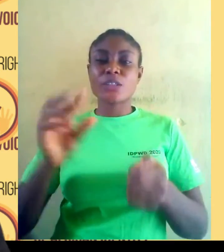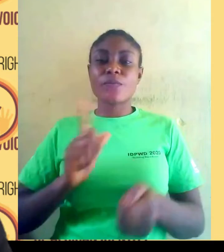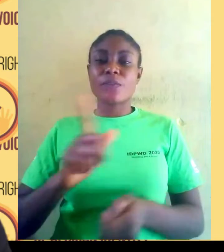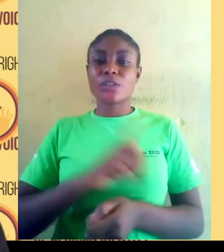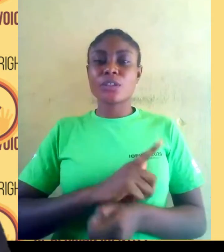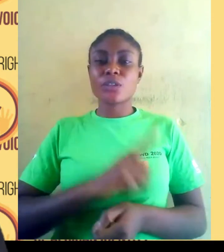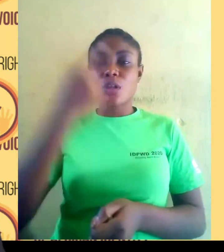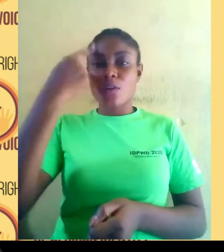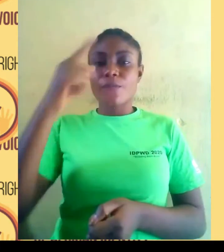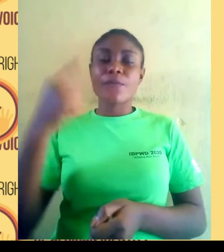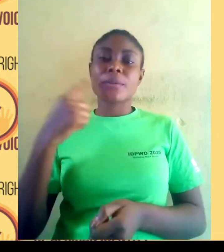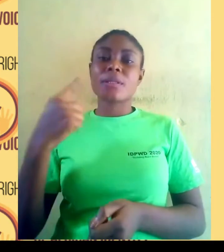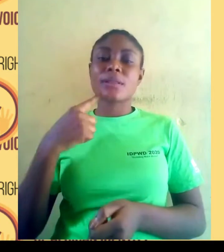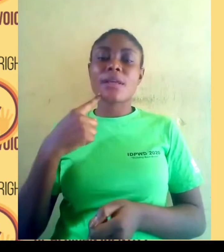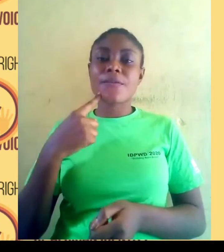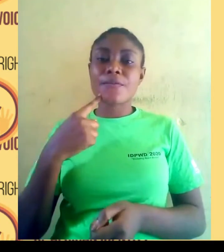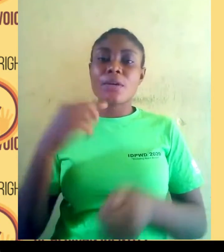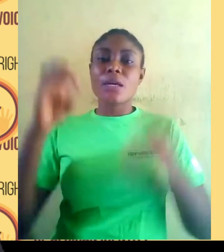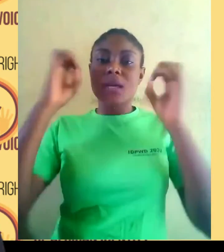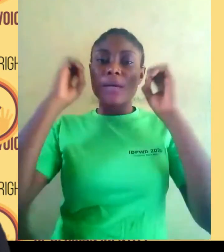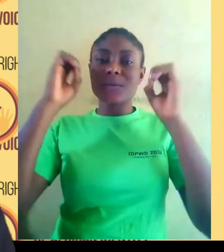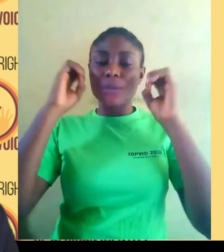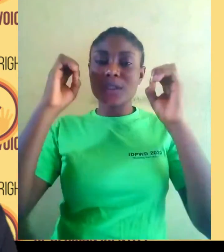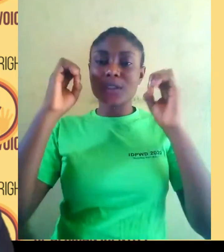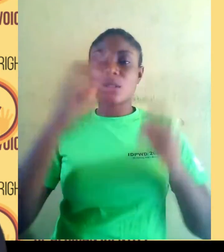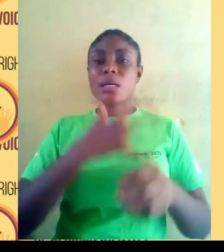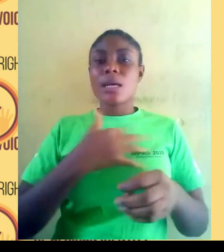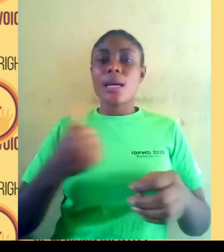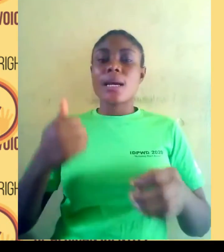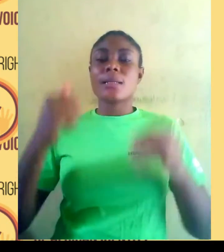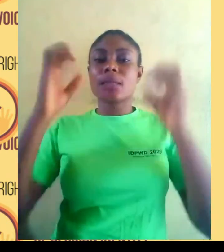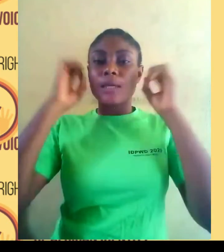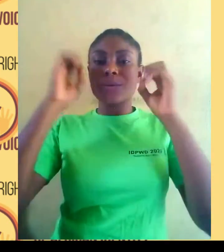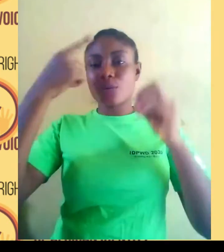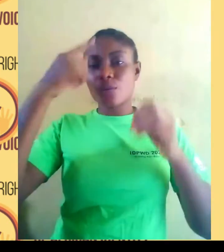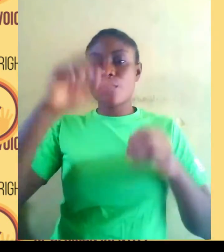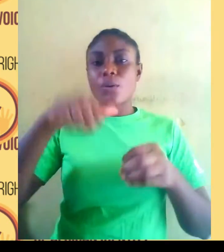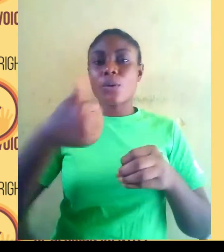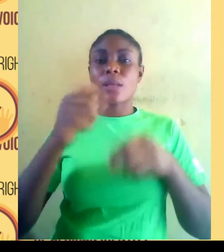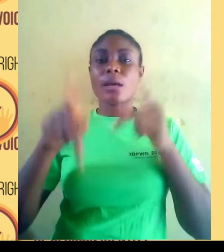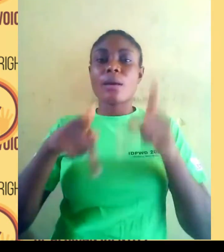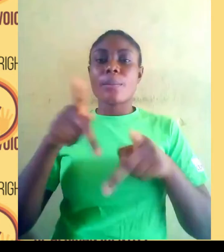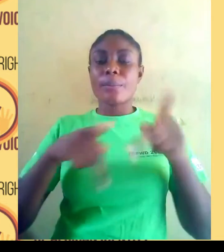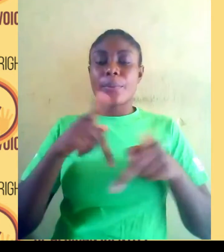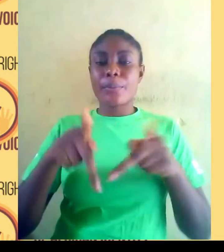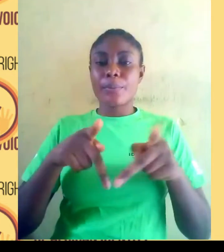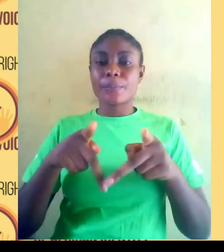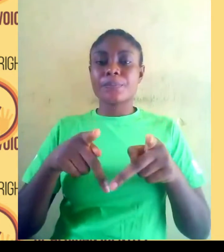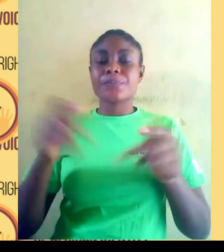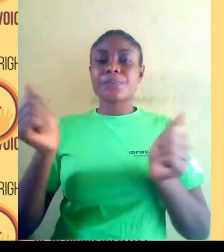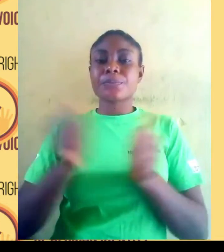for the deaf education and education for other people with special needs.